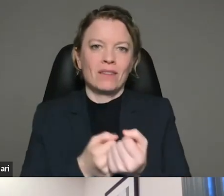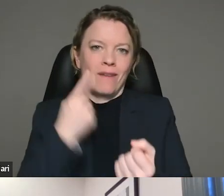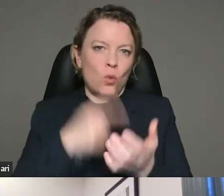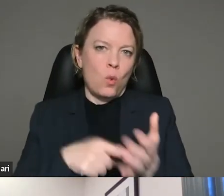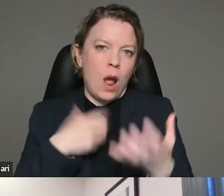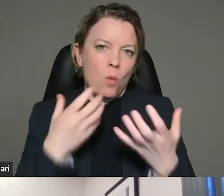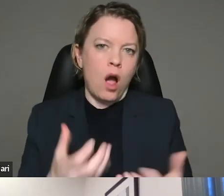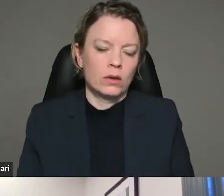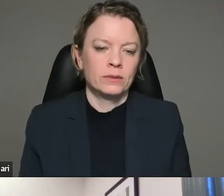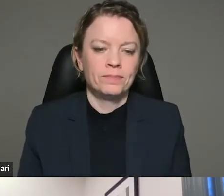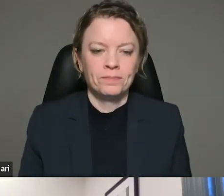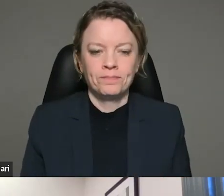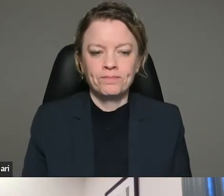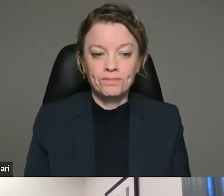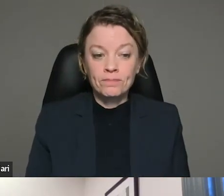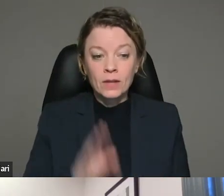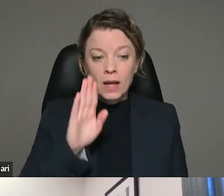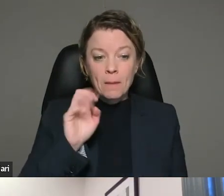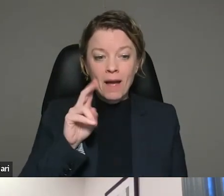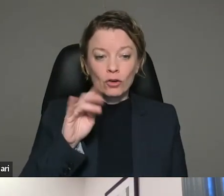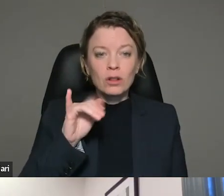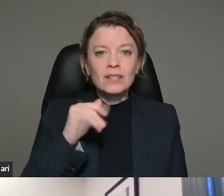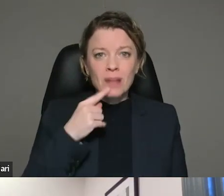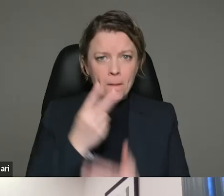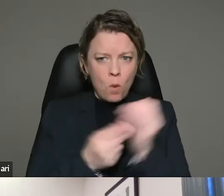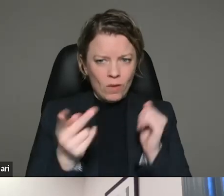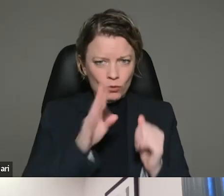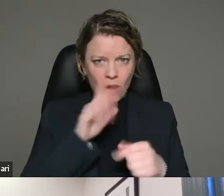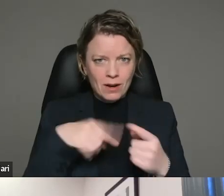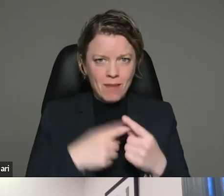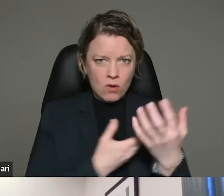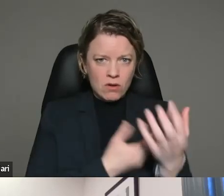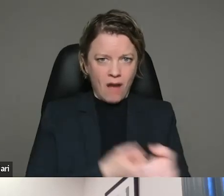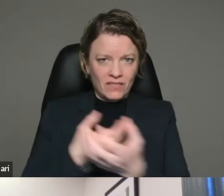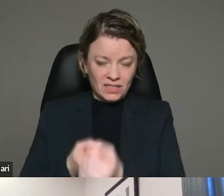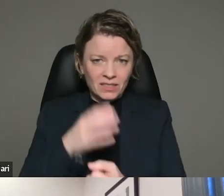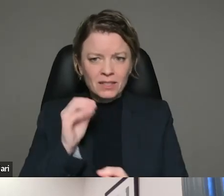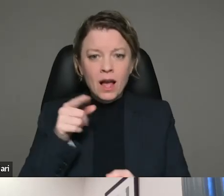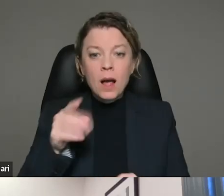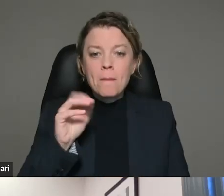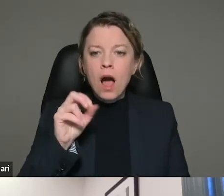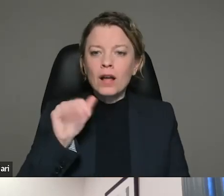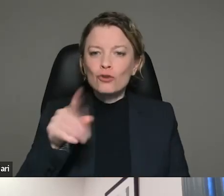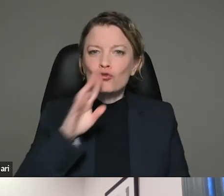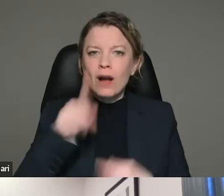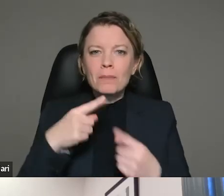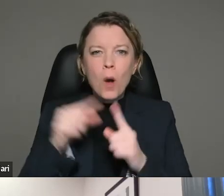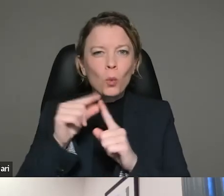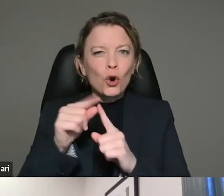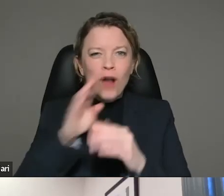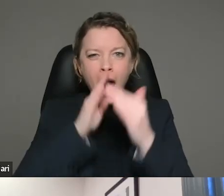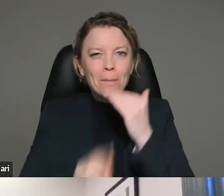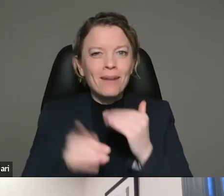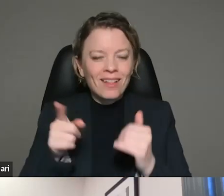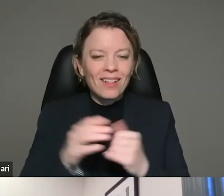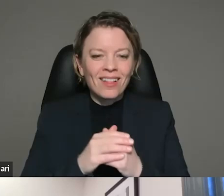know, both of you talked about confidence. And Monica, you mentioned the word humble as, you know, sort of